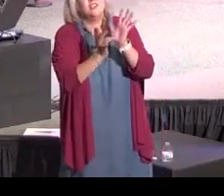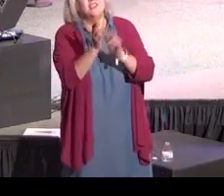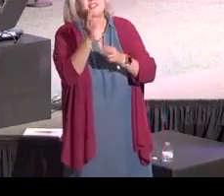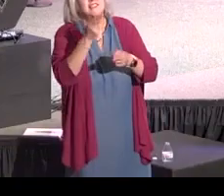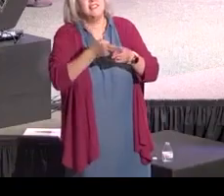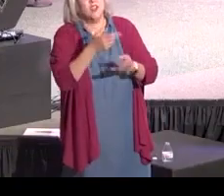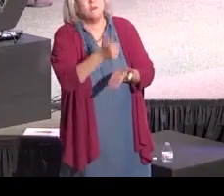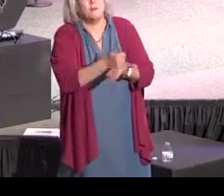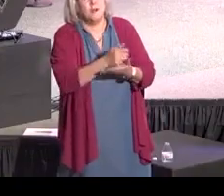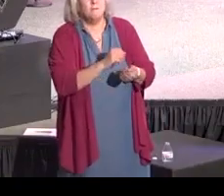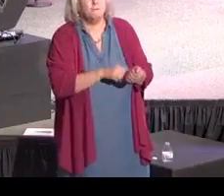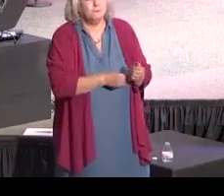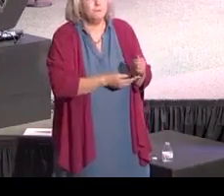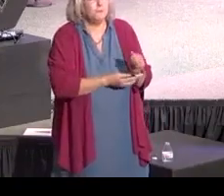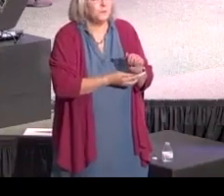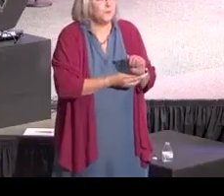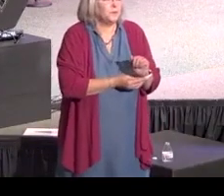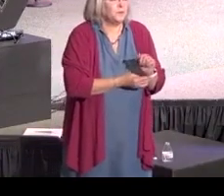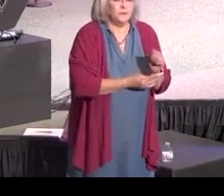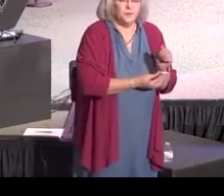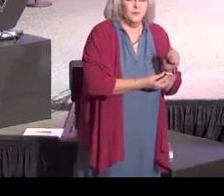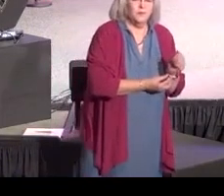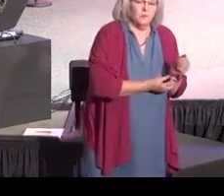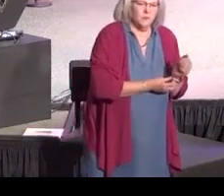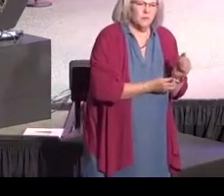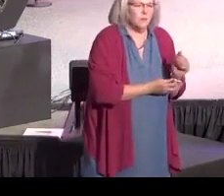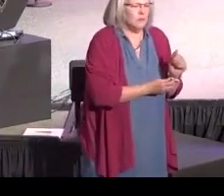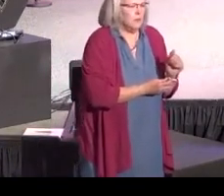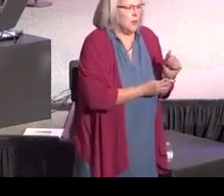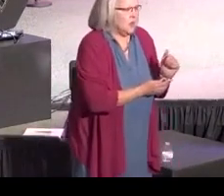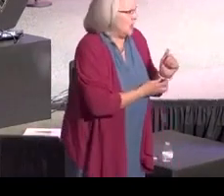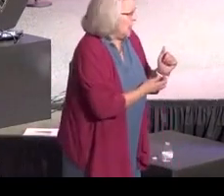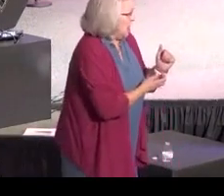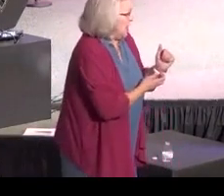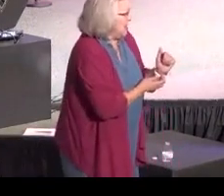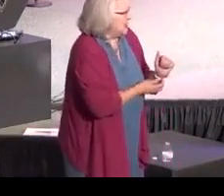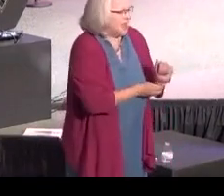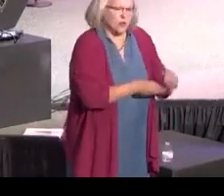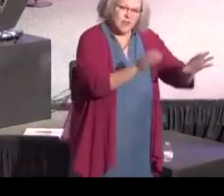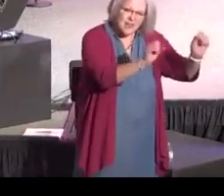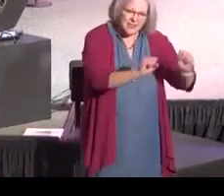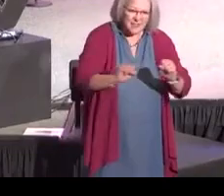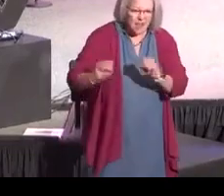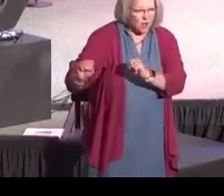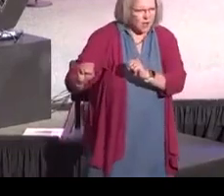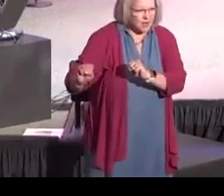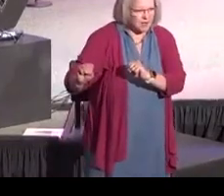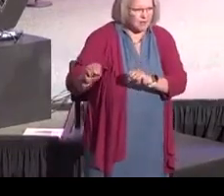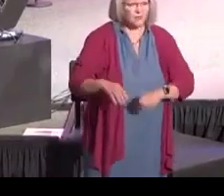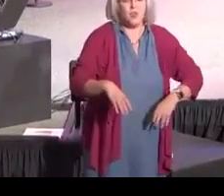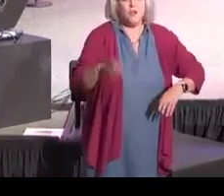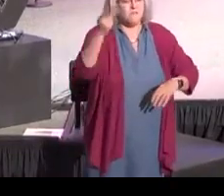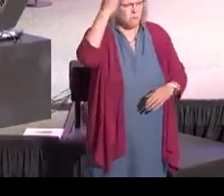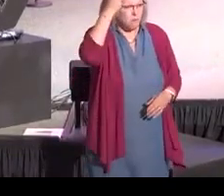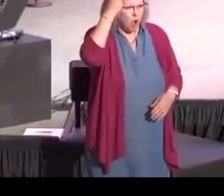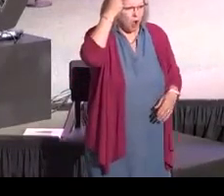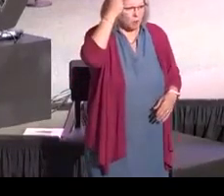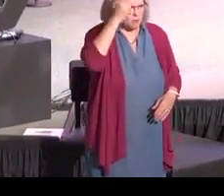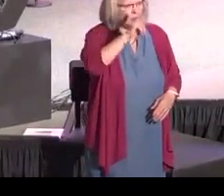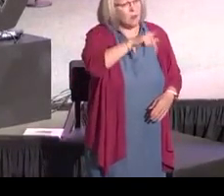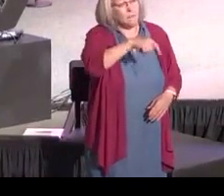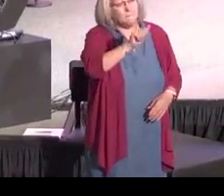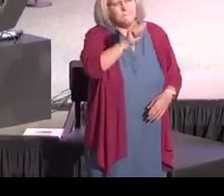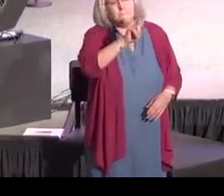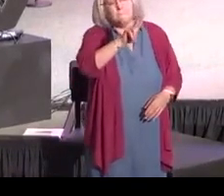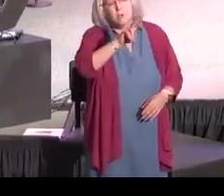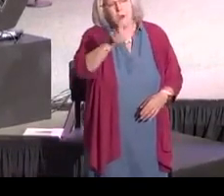Amen and amen. And we are working our way through this series called Postcards from Paul. And I had